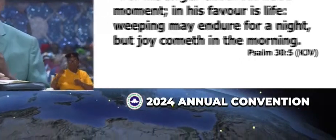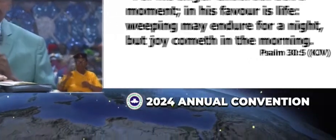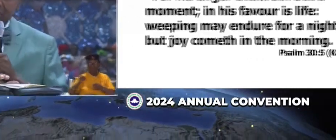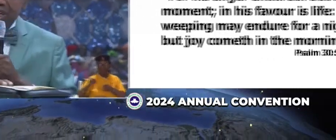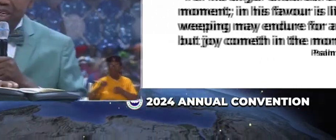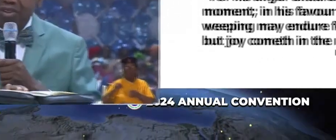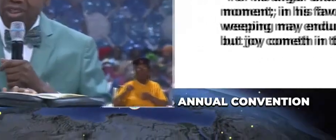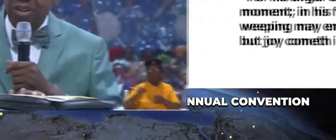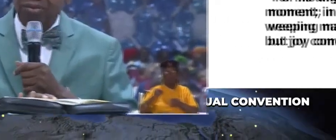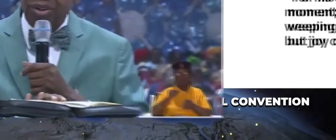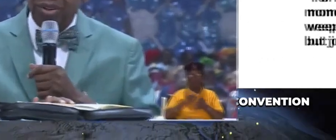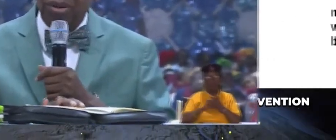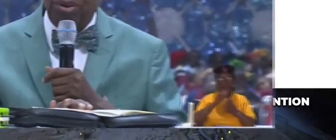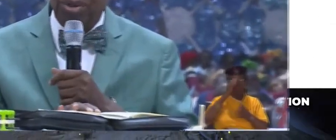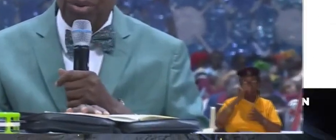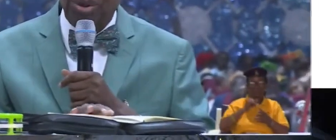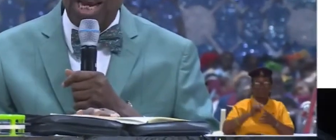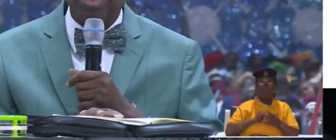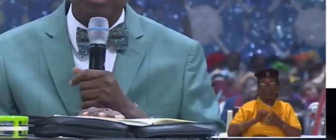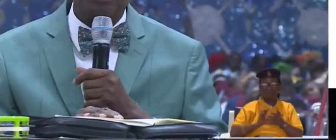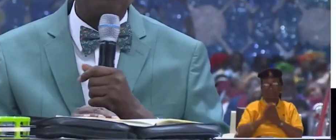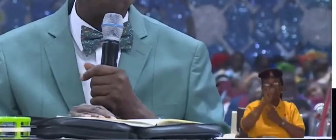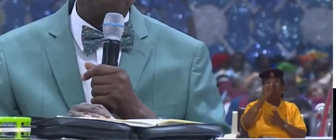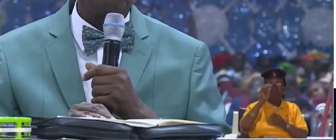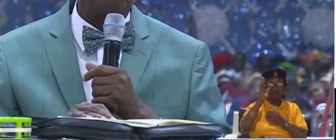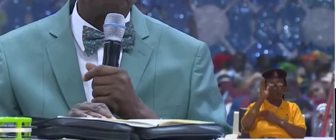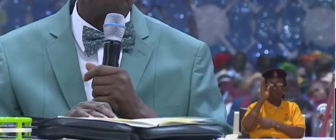That's why I'm believing God for someone